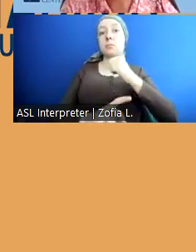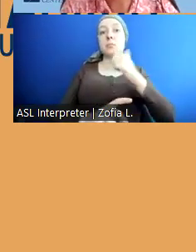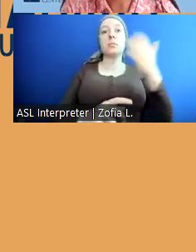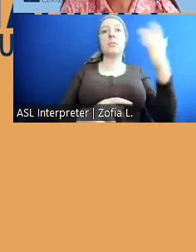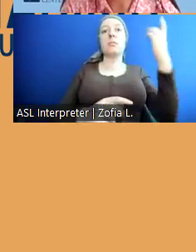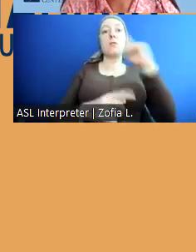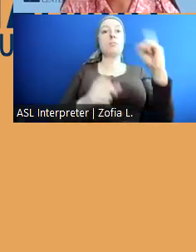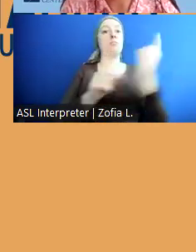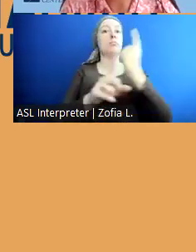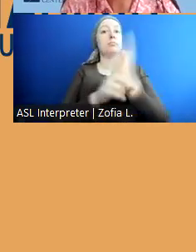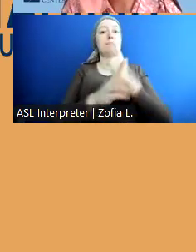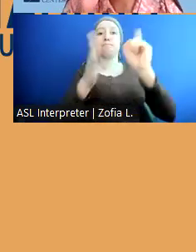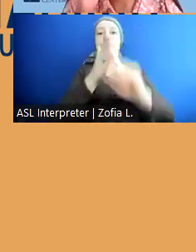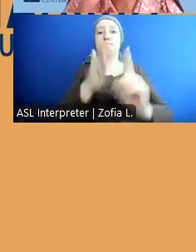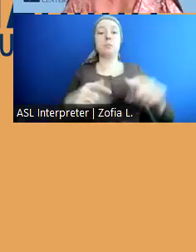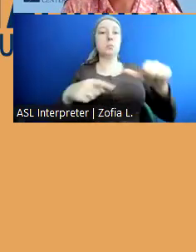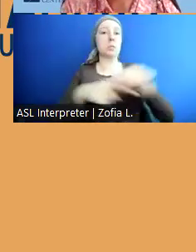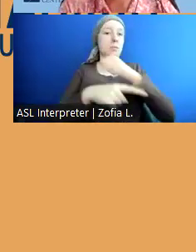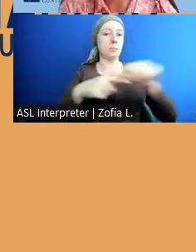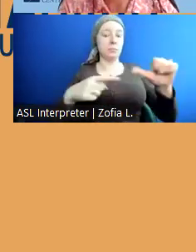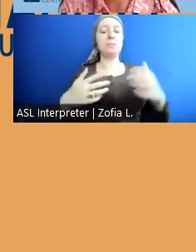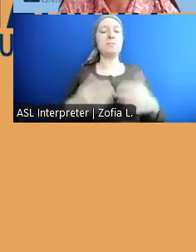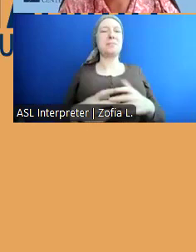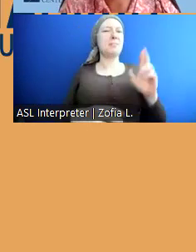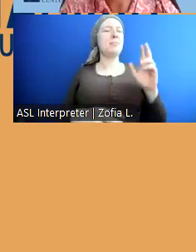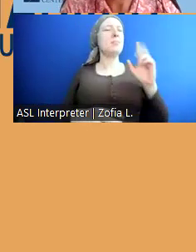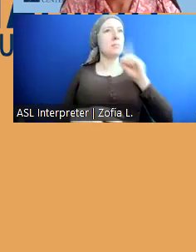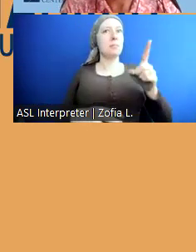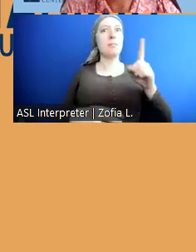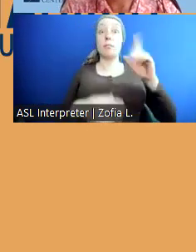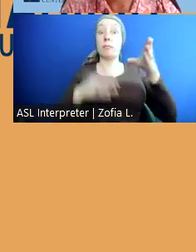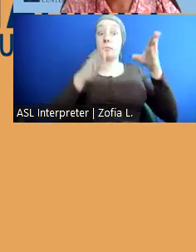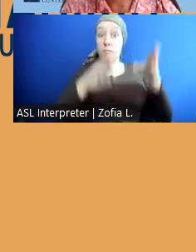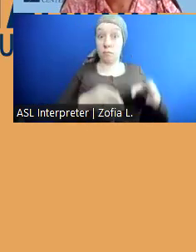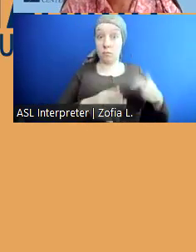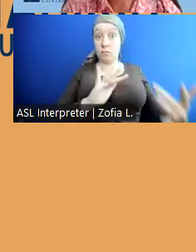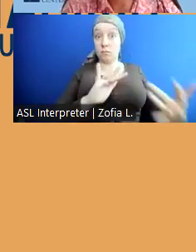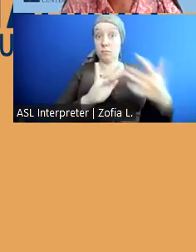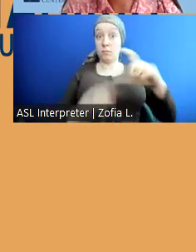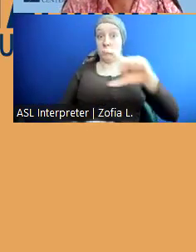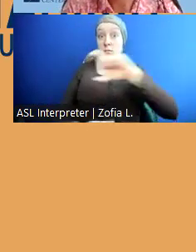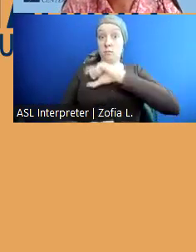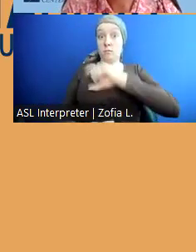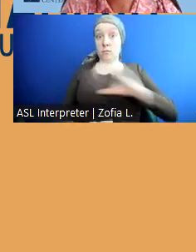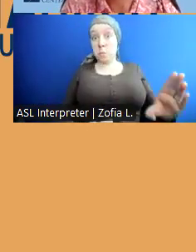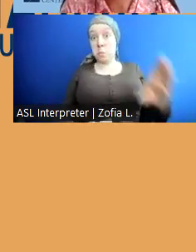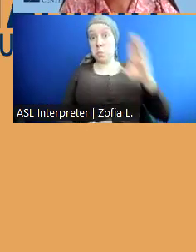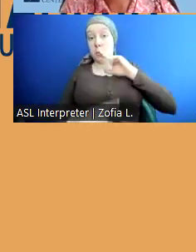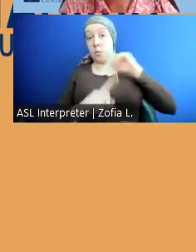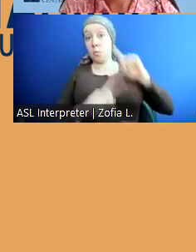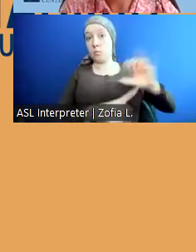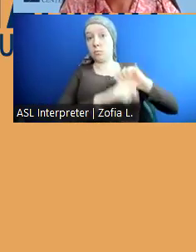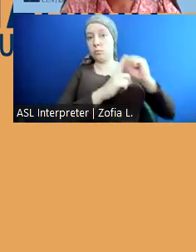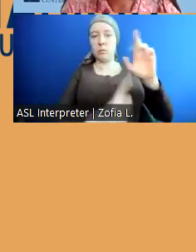practices. So it's often rare that an individual reaches out to law enforcement directly to report their